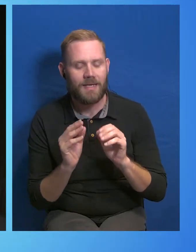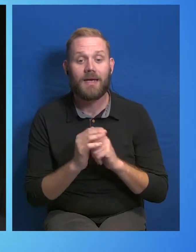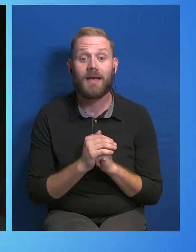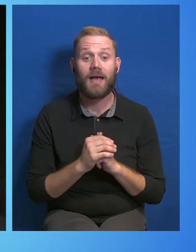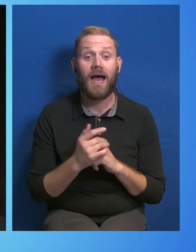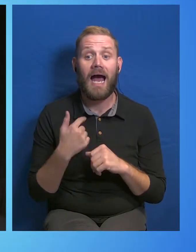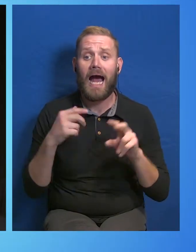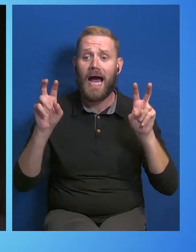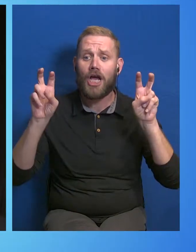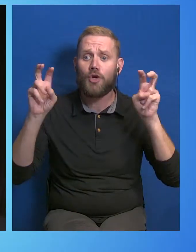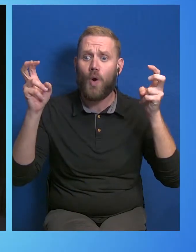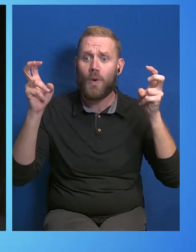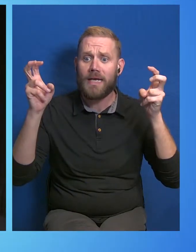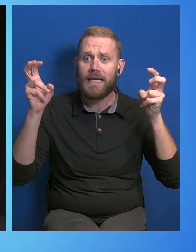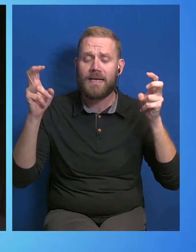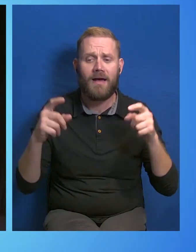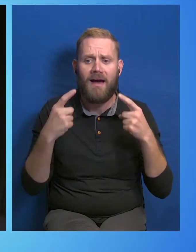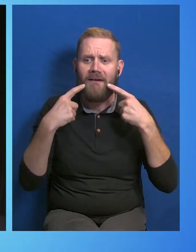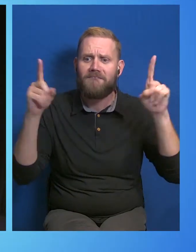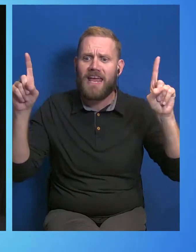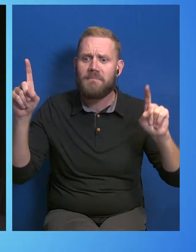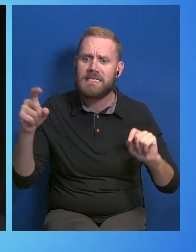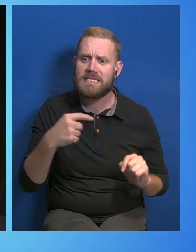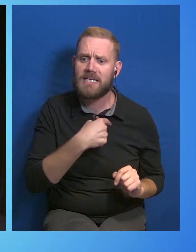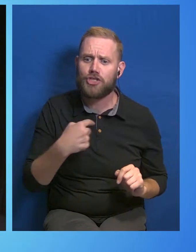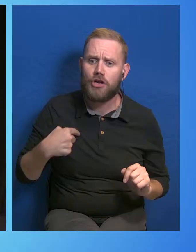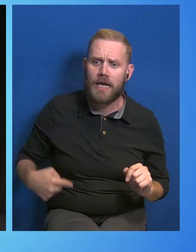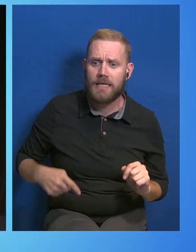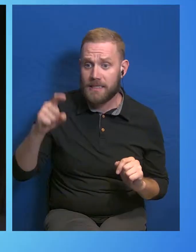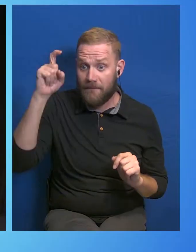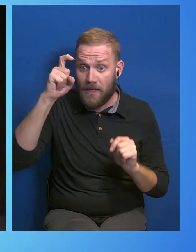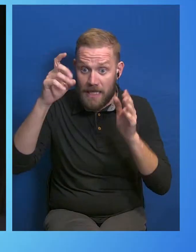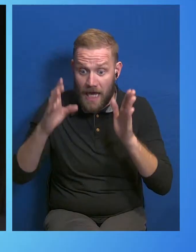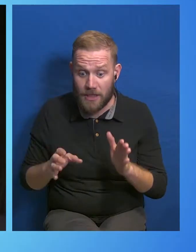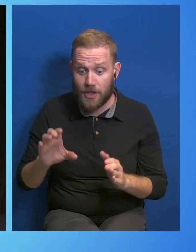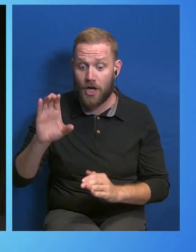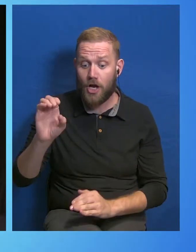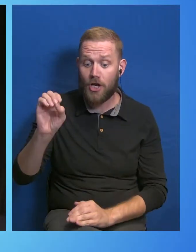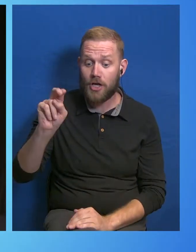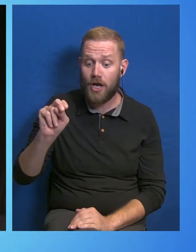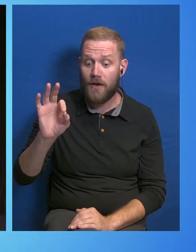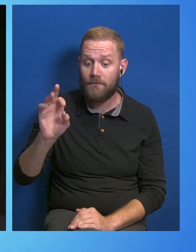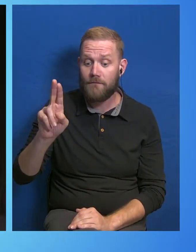I quoted a famous Chinese philosopher, Confucius.